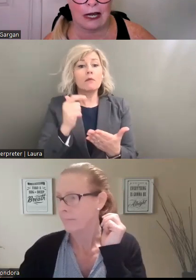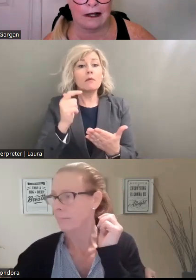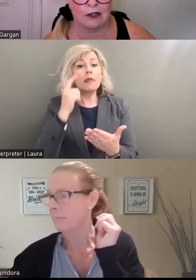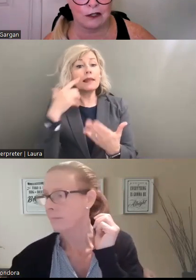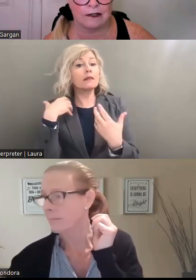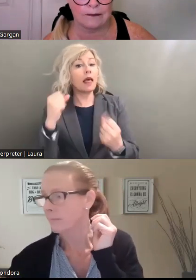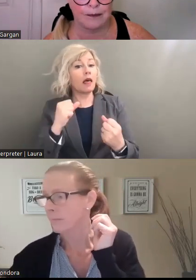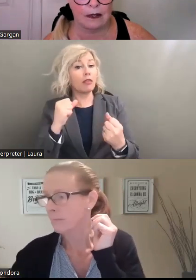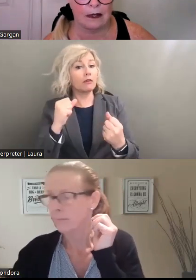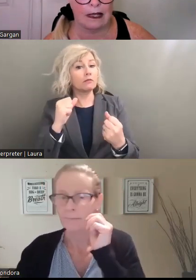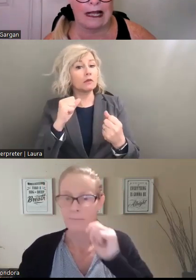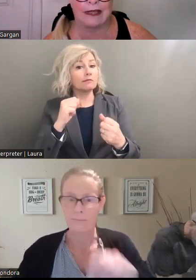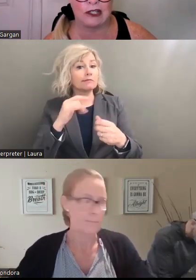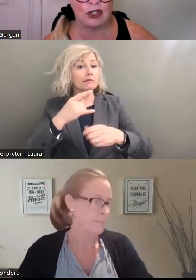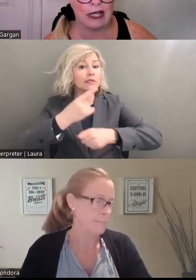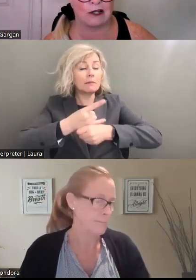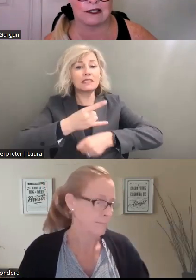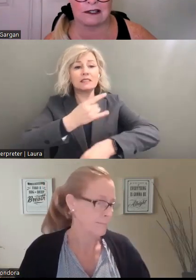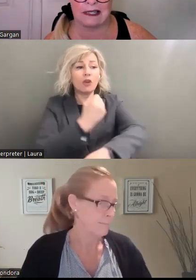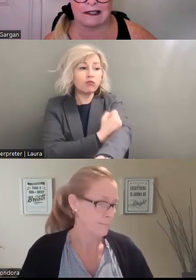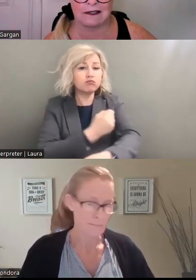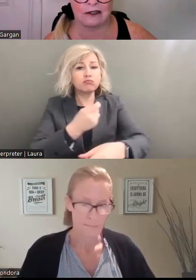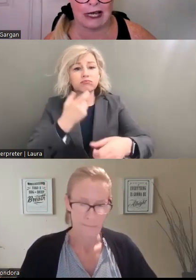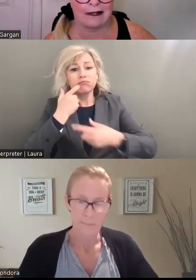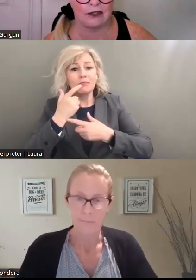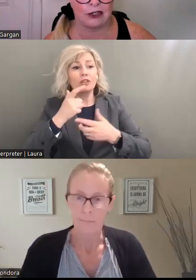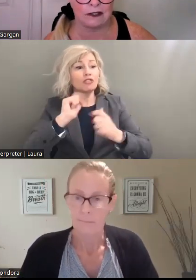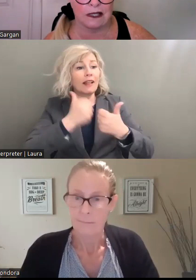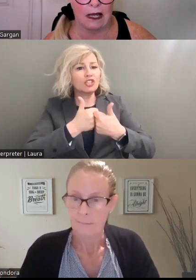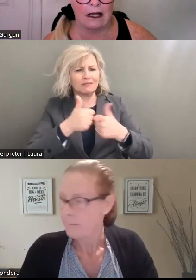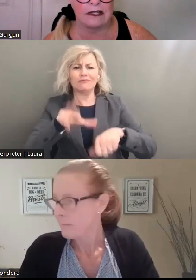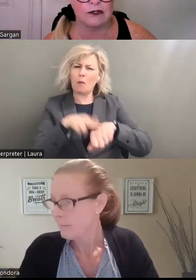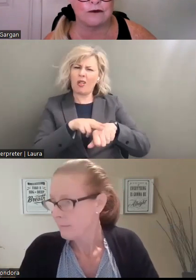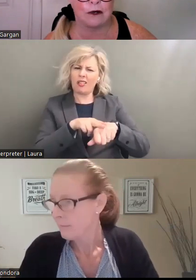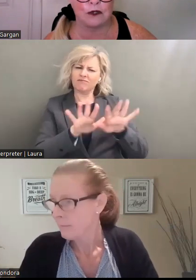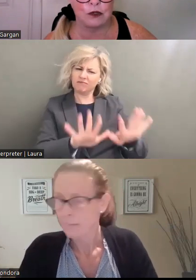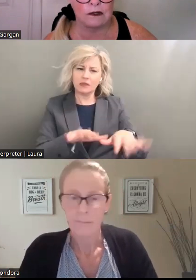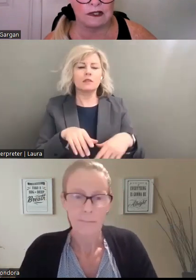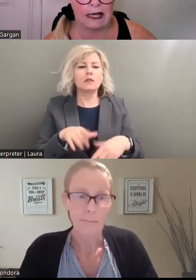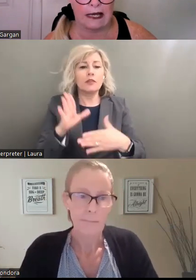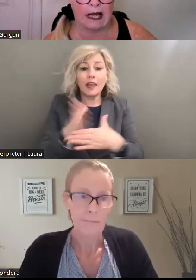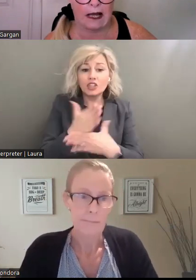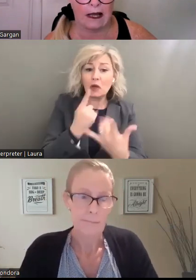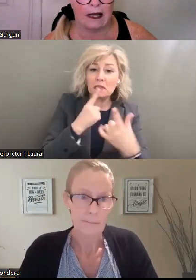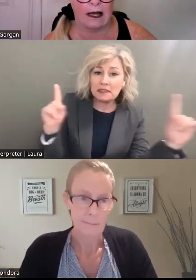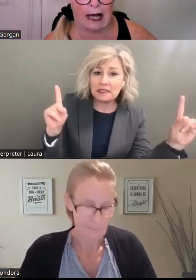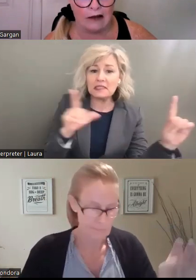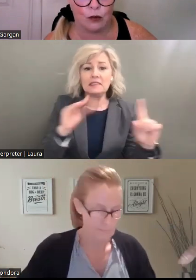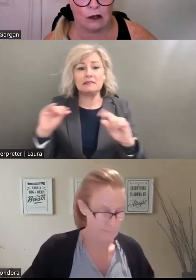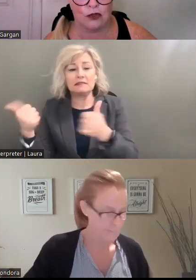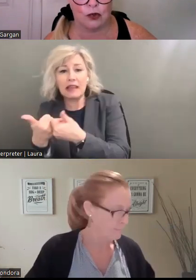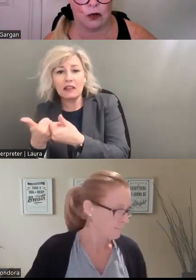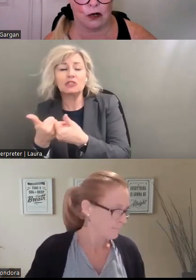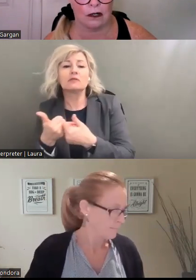use challenges. They share successes and challenges. These are folks who can say,